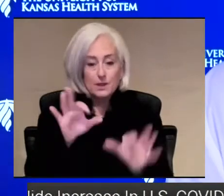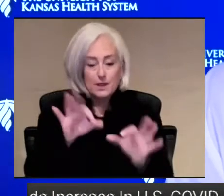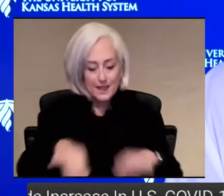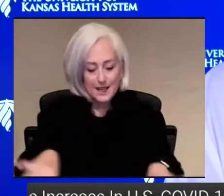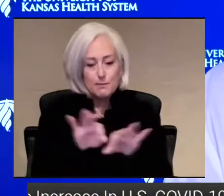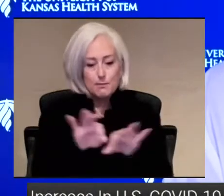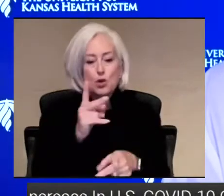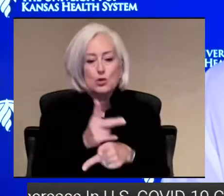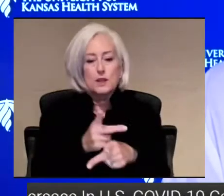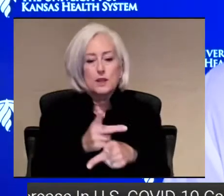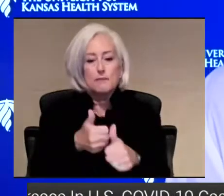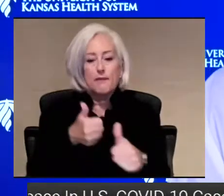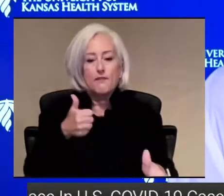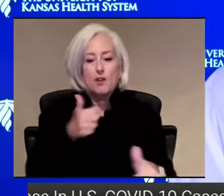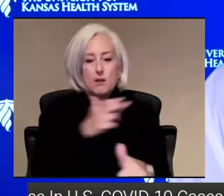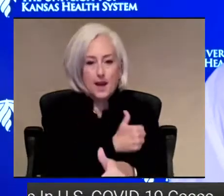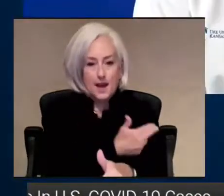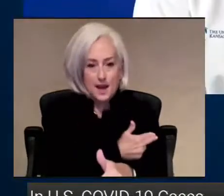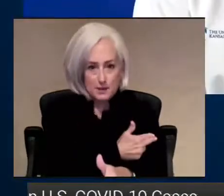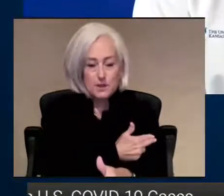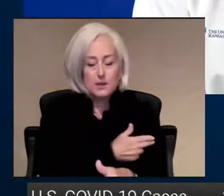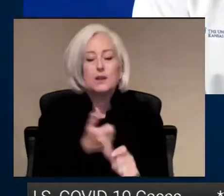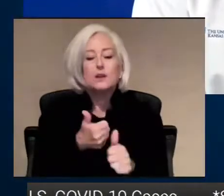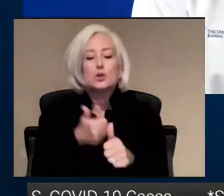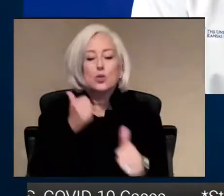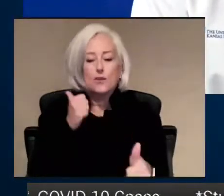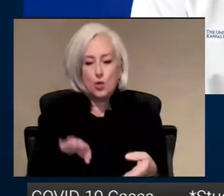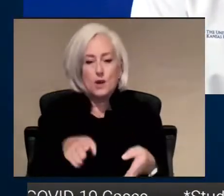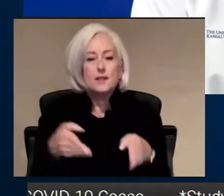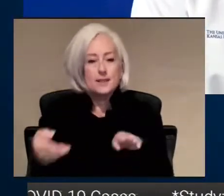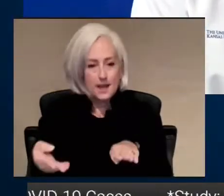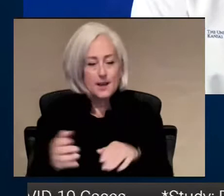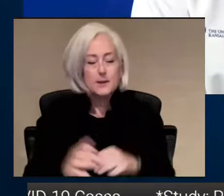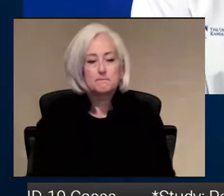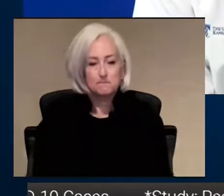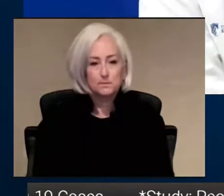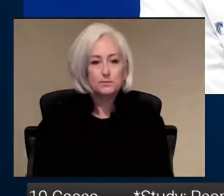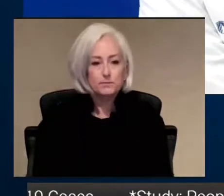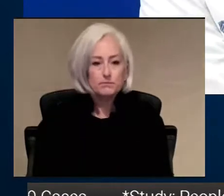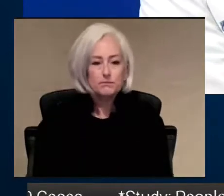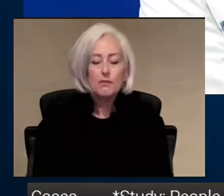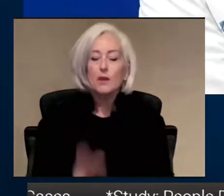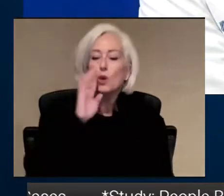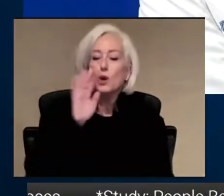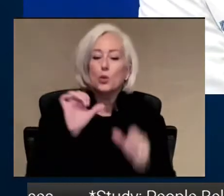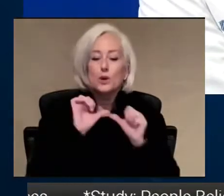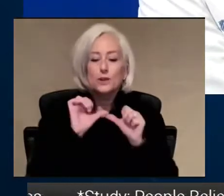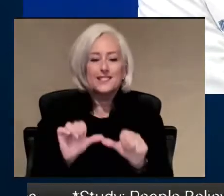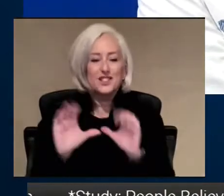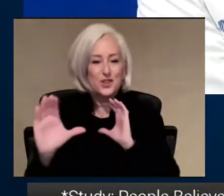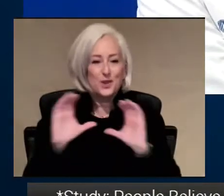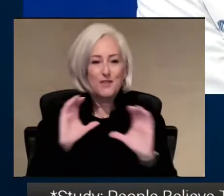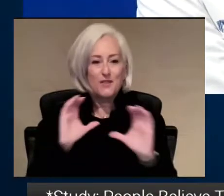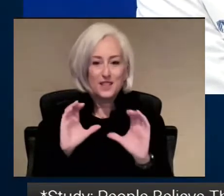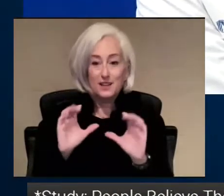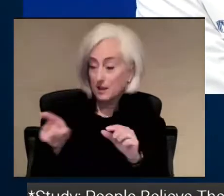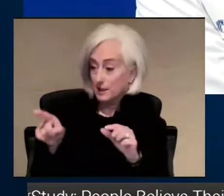you from mortality and dying. Yeah, so we are going to continue our conversation now. We've talked to anything else you want to add about COVID